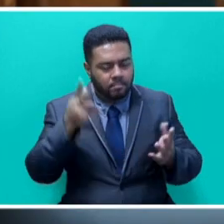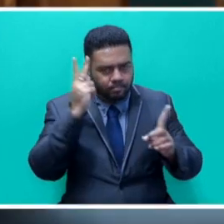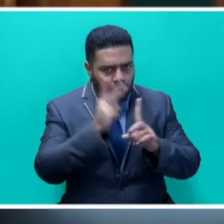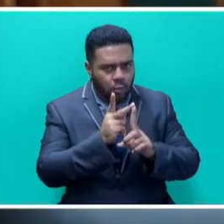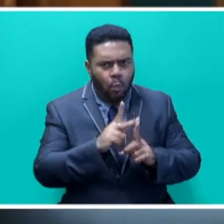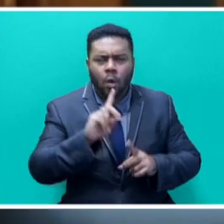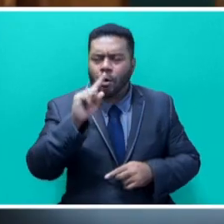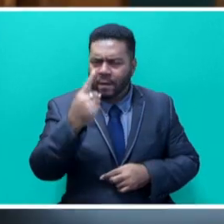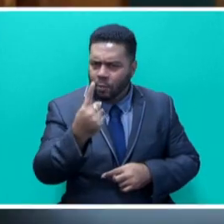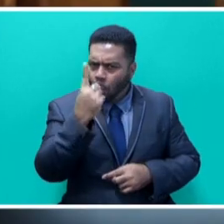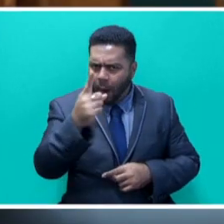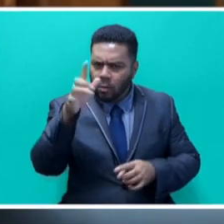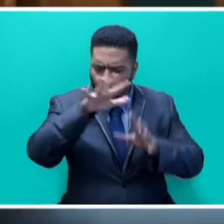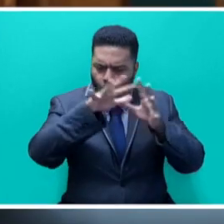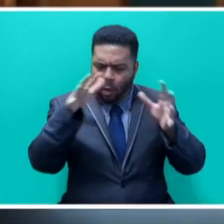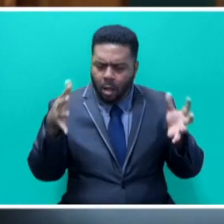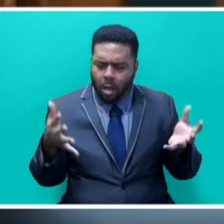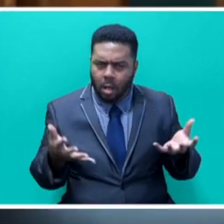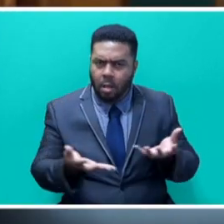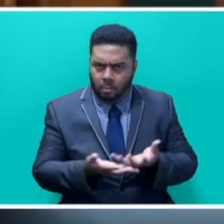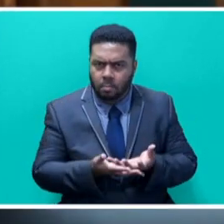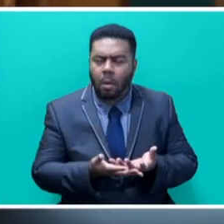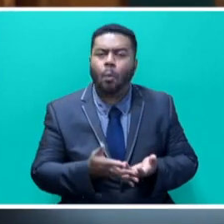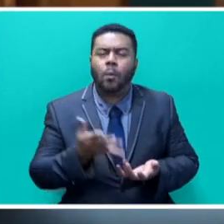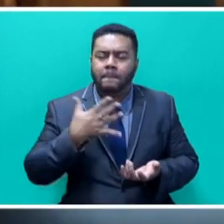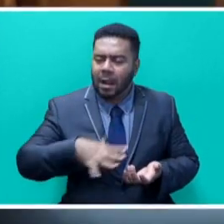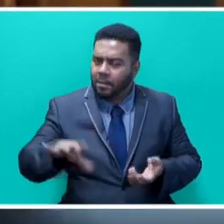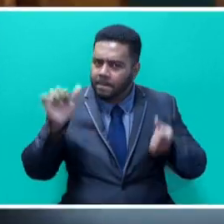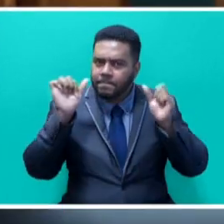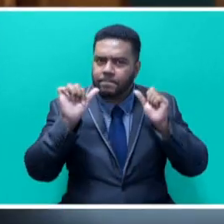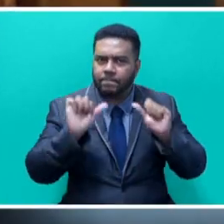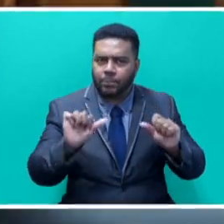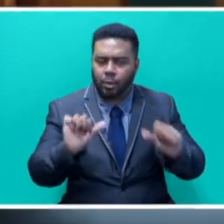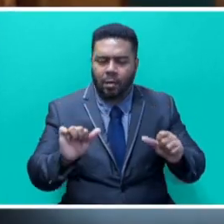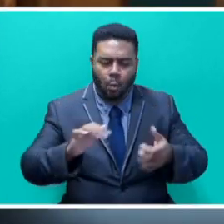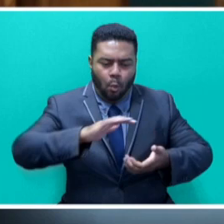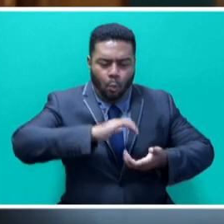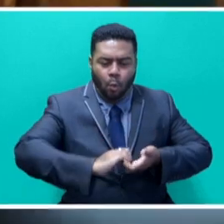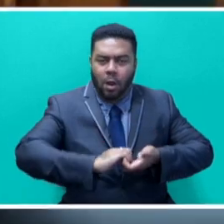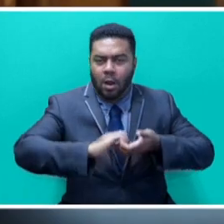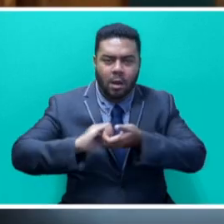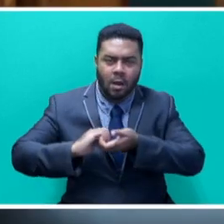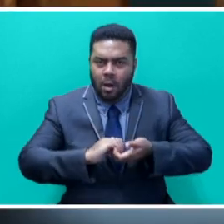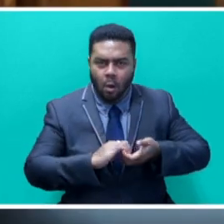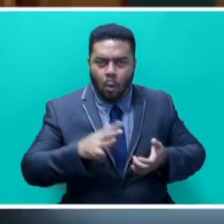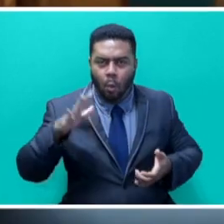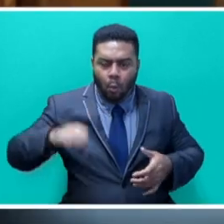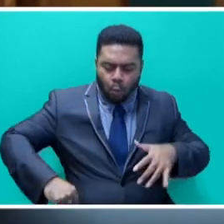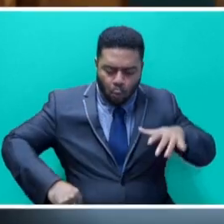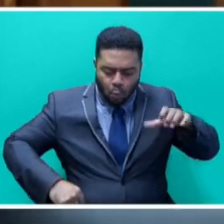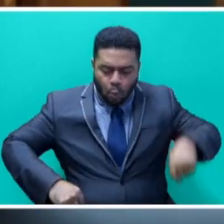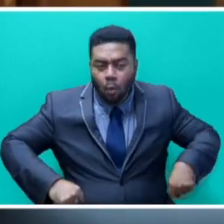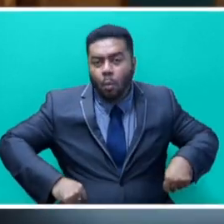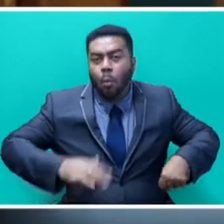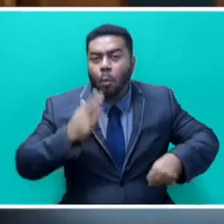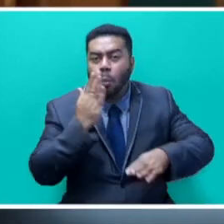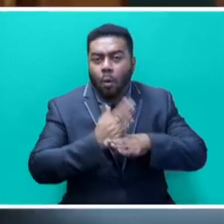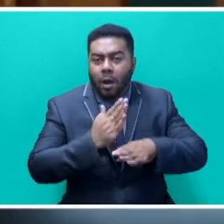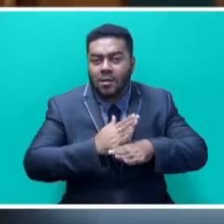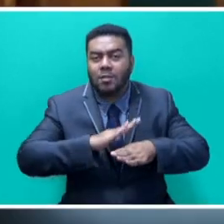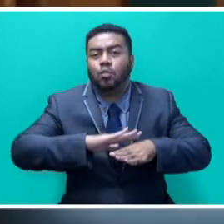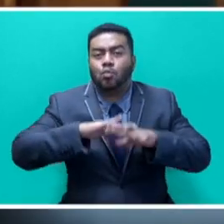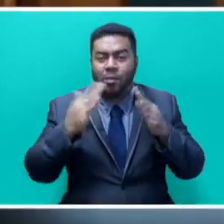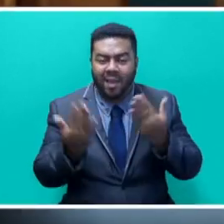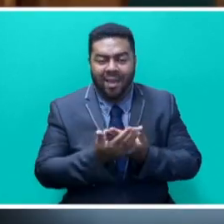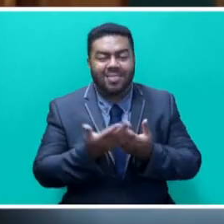Earth, and we all need to work together to protect it. A budget of $1.9 million has been allocated to continue Fiji's